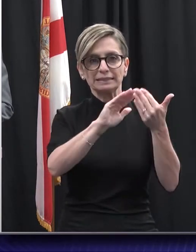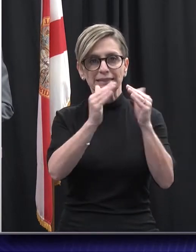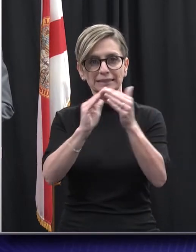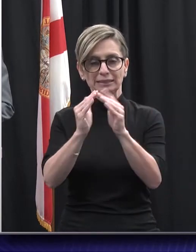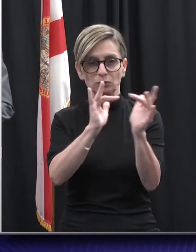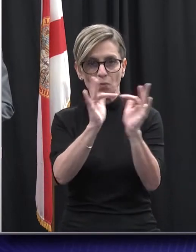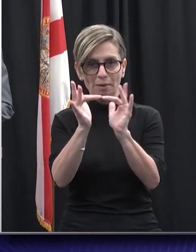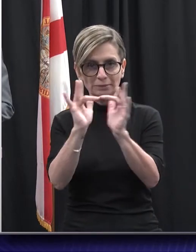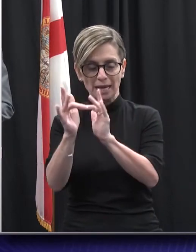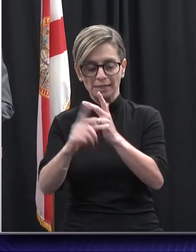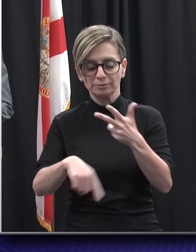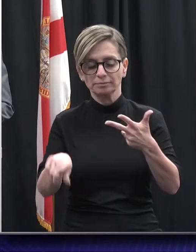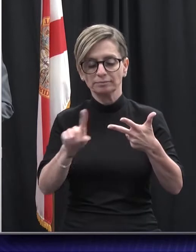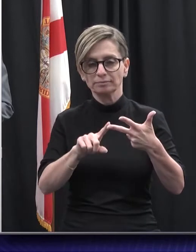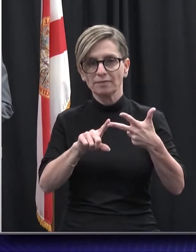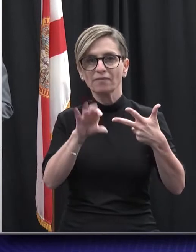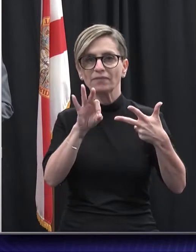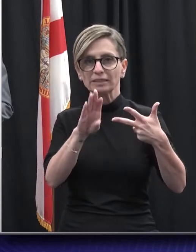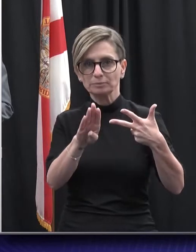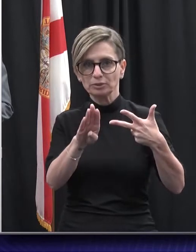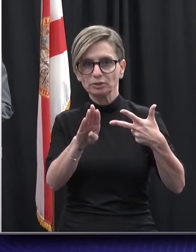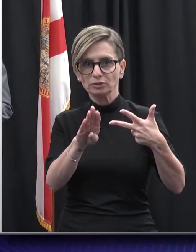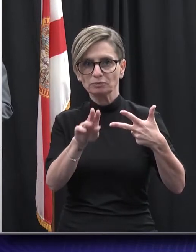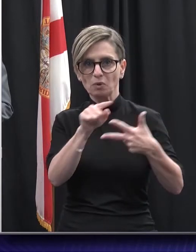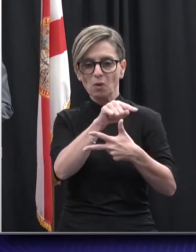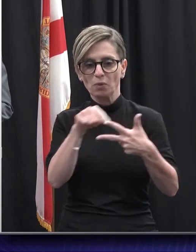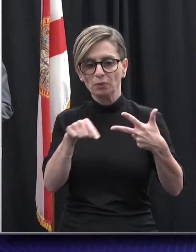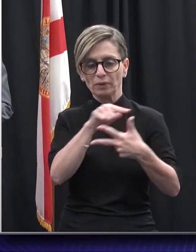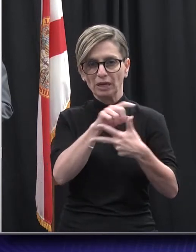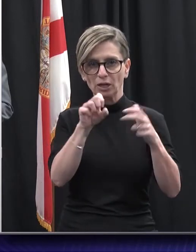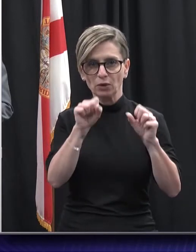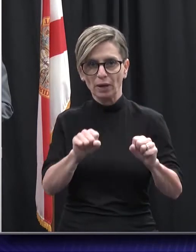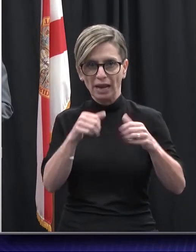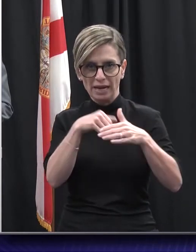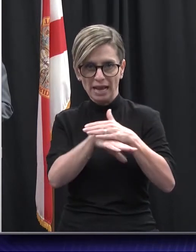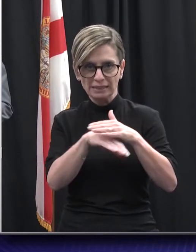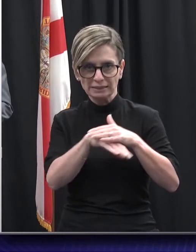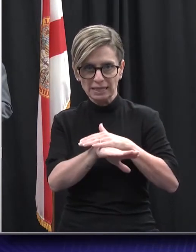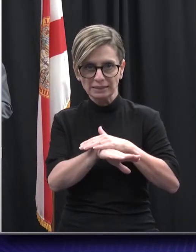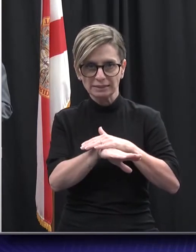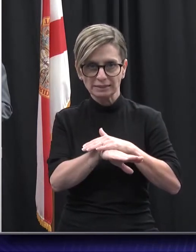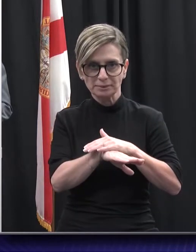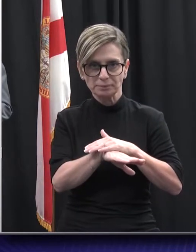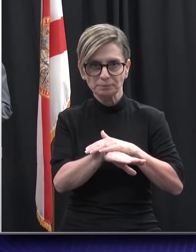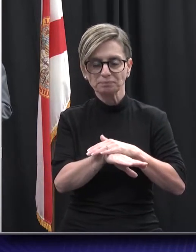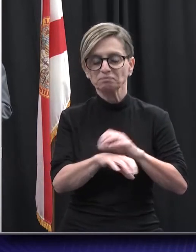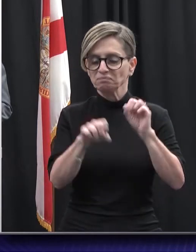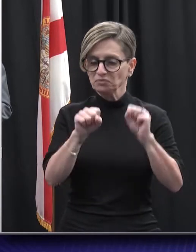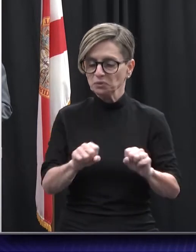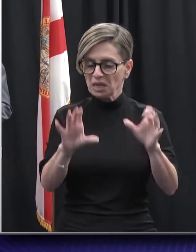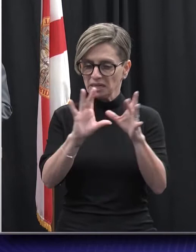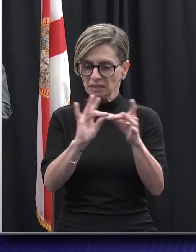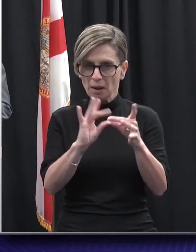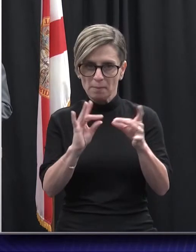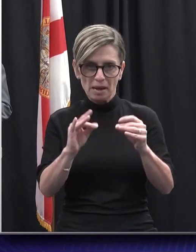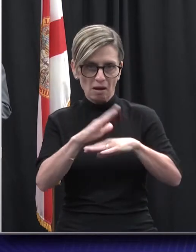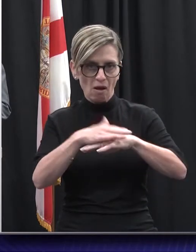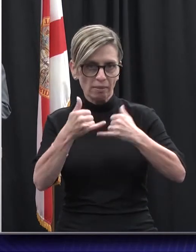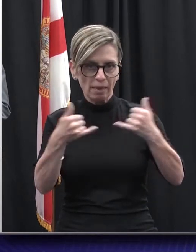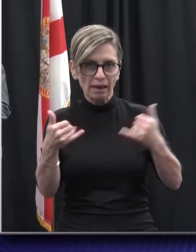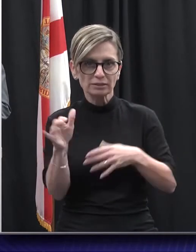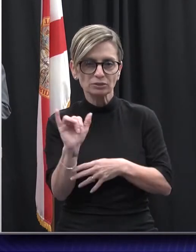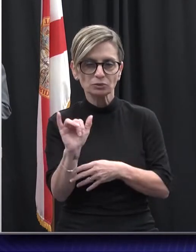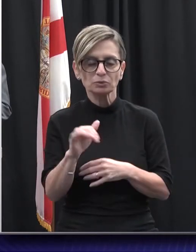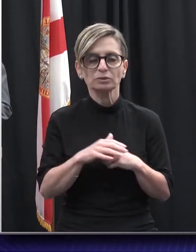Facebook. There will be a link to the city's webpage where you can submit a public comment online.